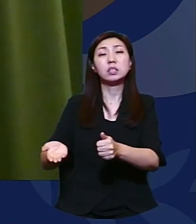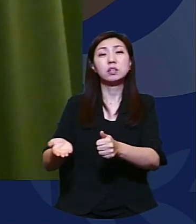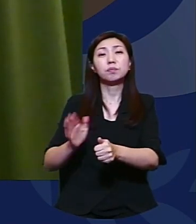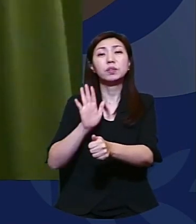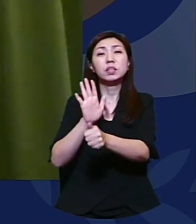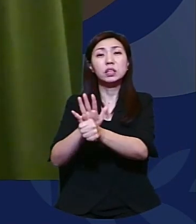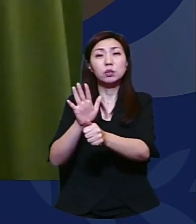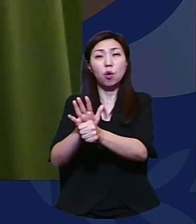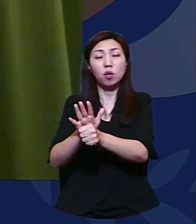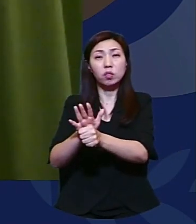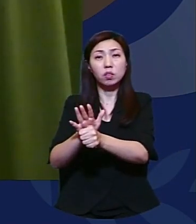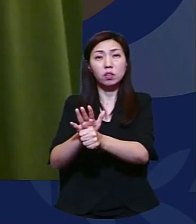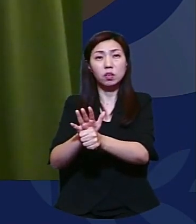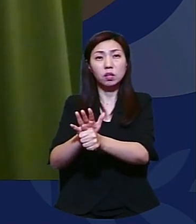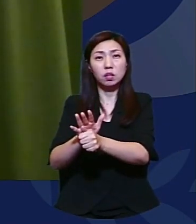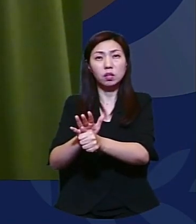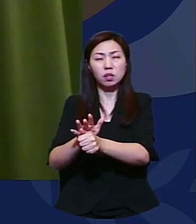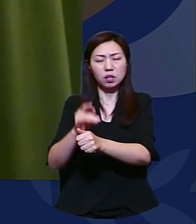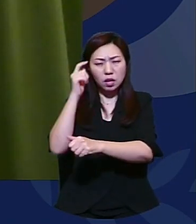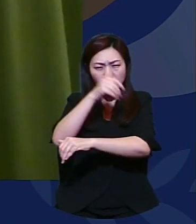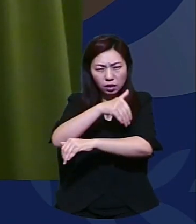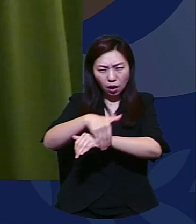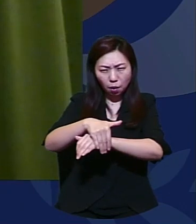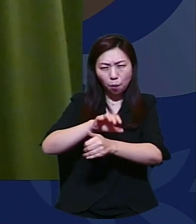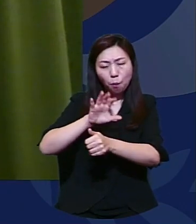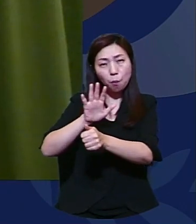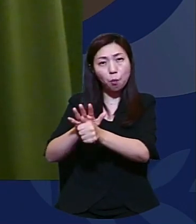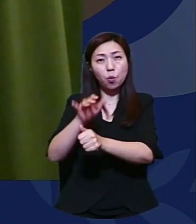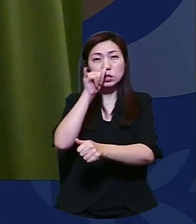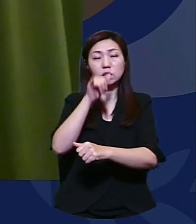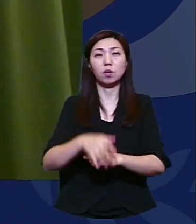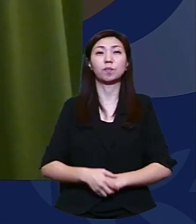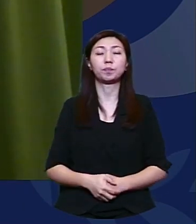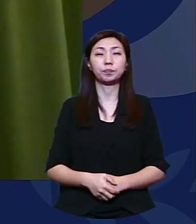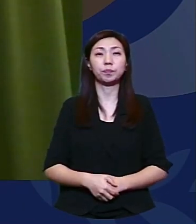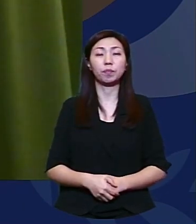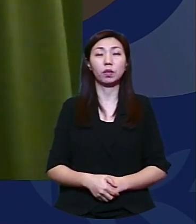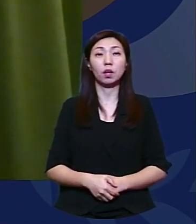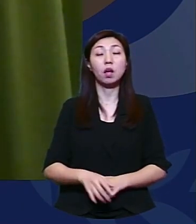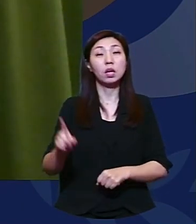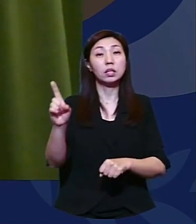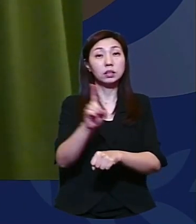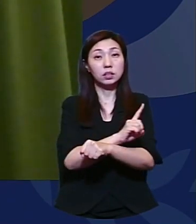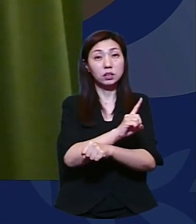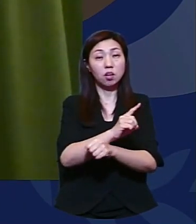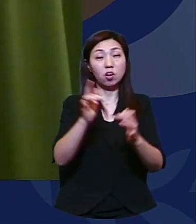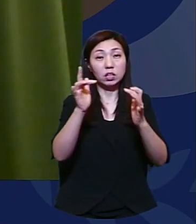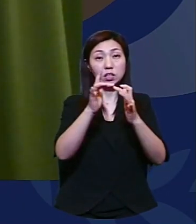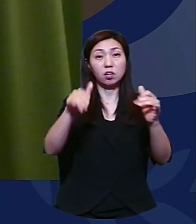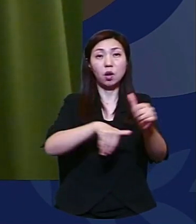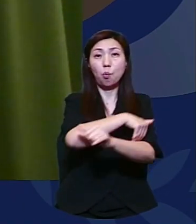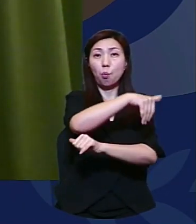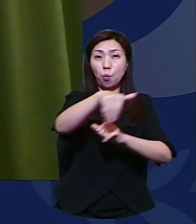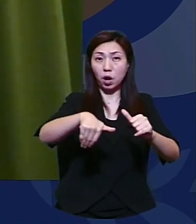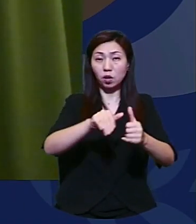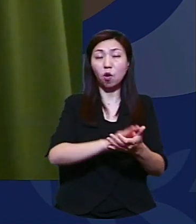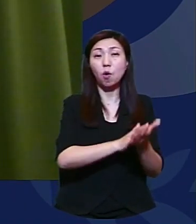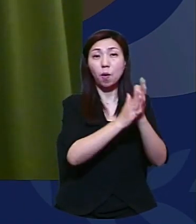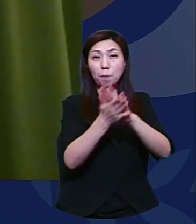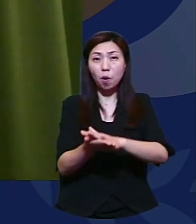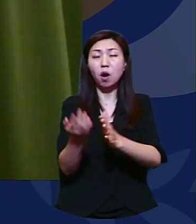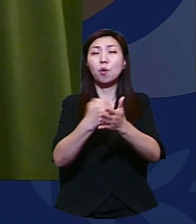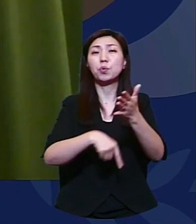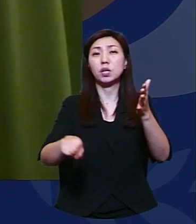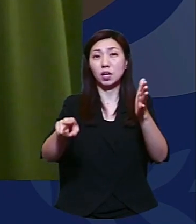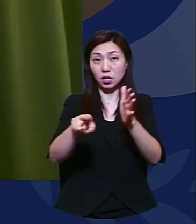tools. Our digital ecosystem framework is a step towards establishing a common understanding of digital development and will guide USAID's work